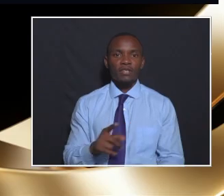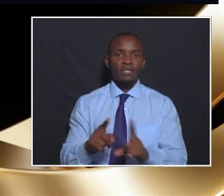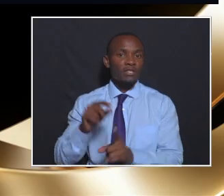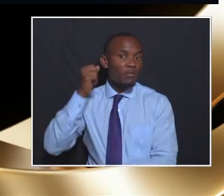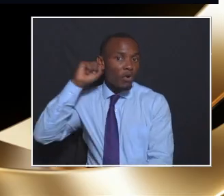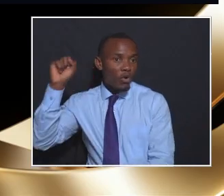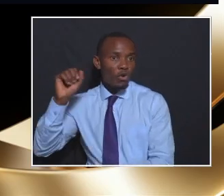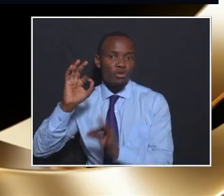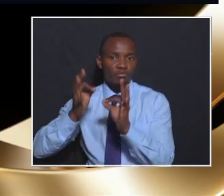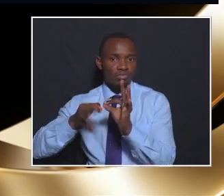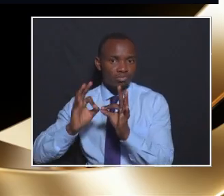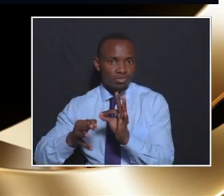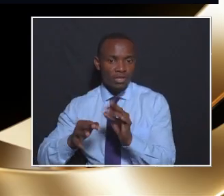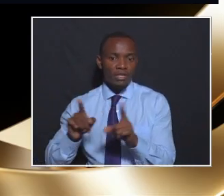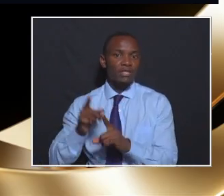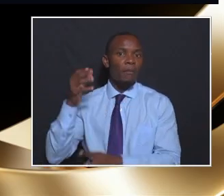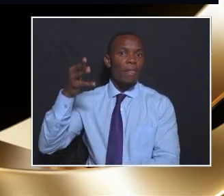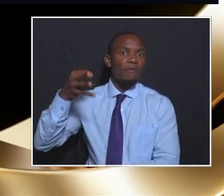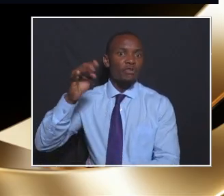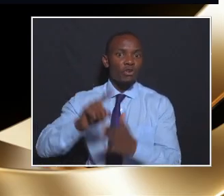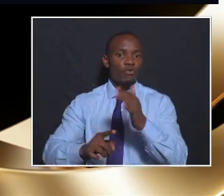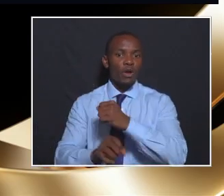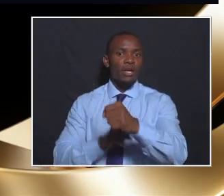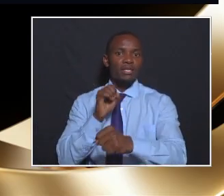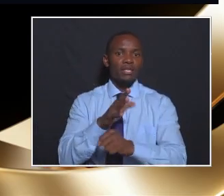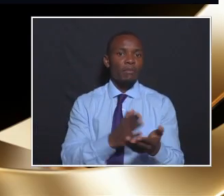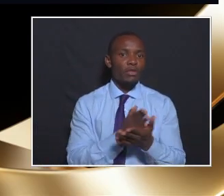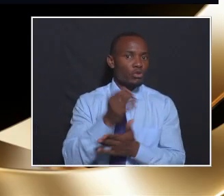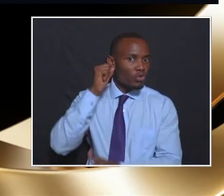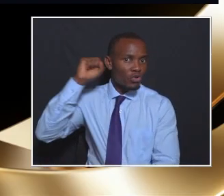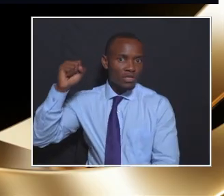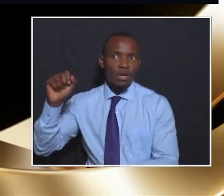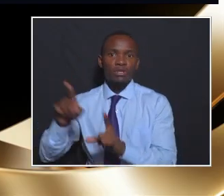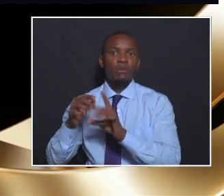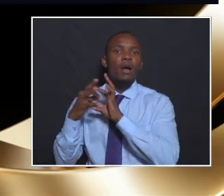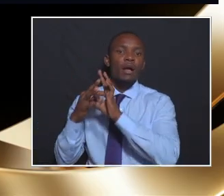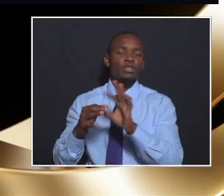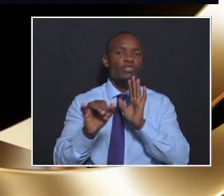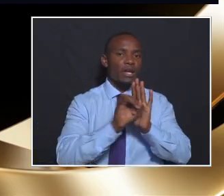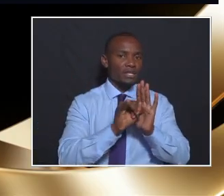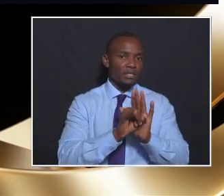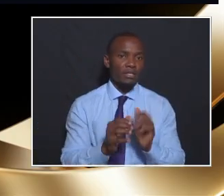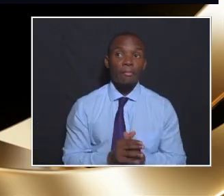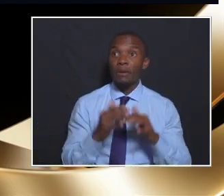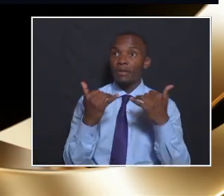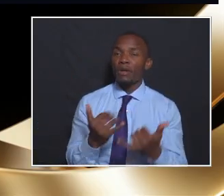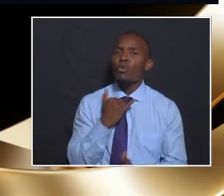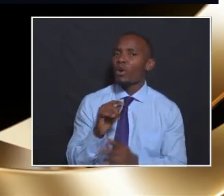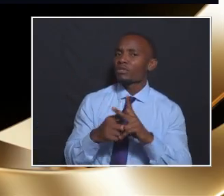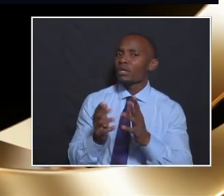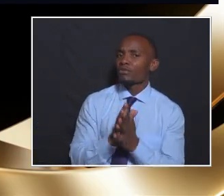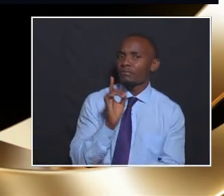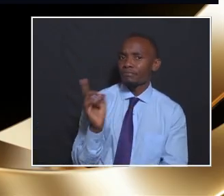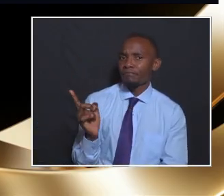integration, future of cinema through sound, standardizing education, and cultural identity. I wanted to start with this slide. This is very important.